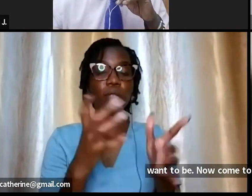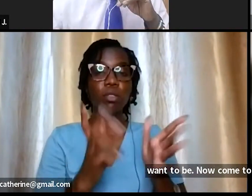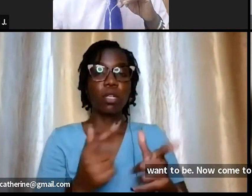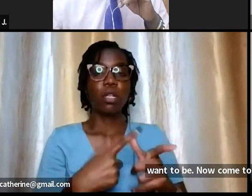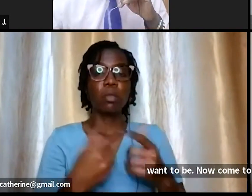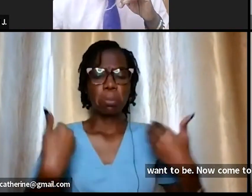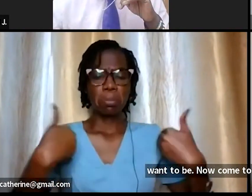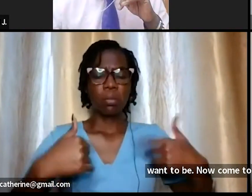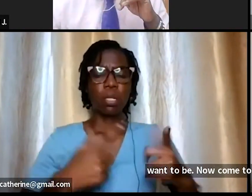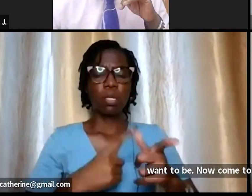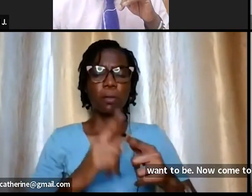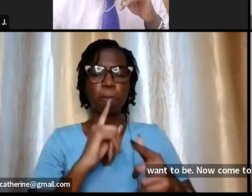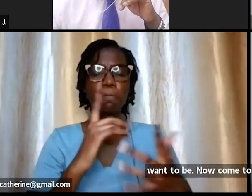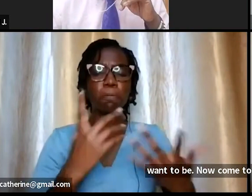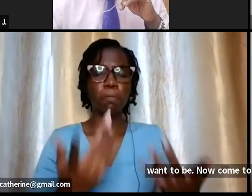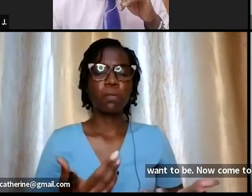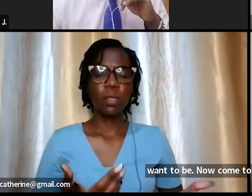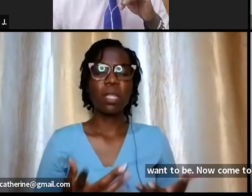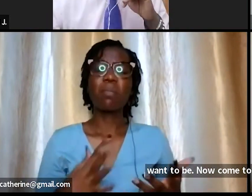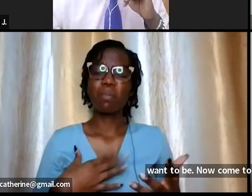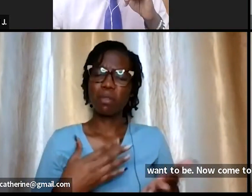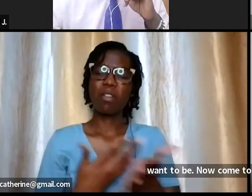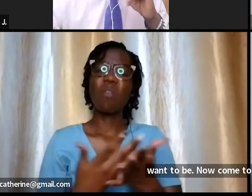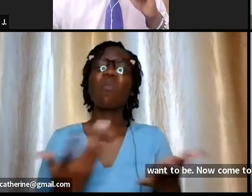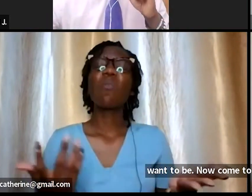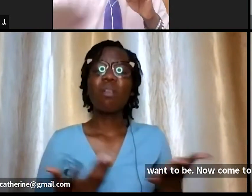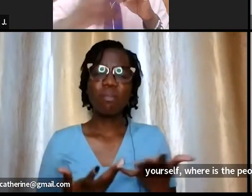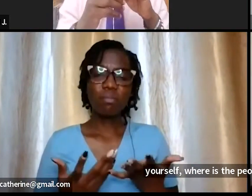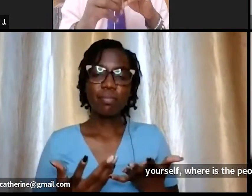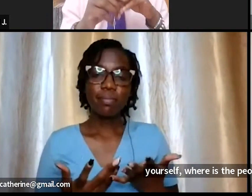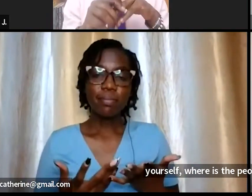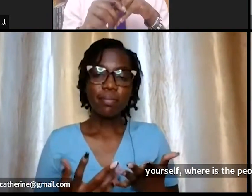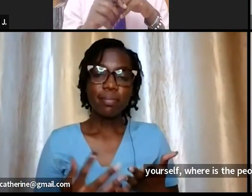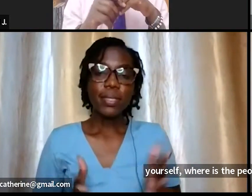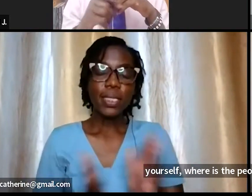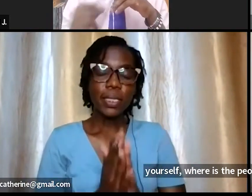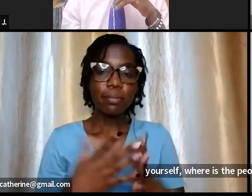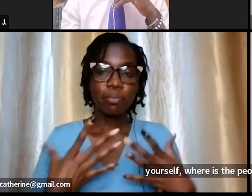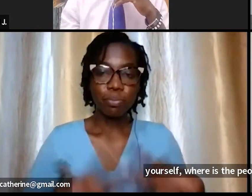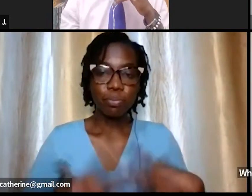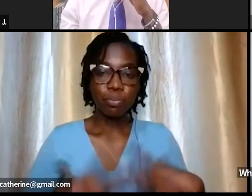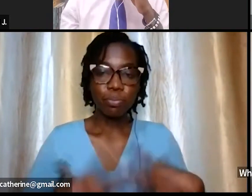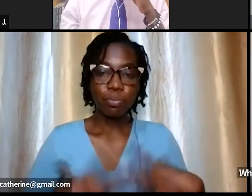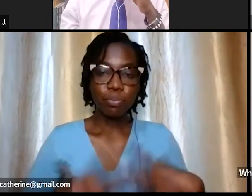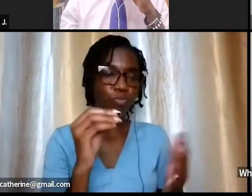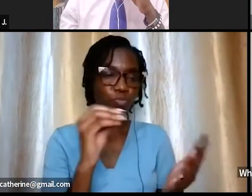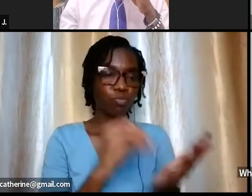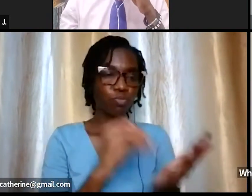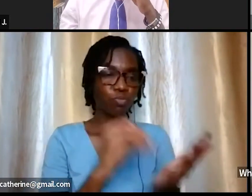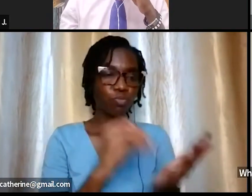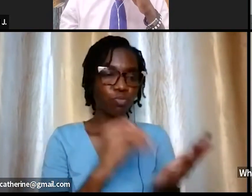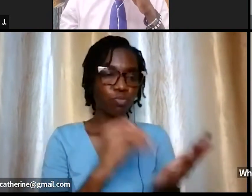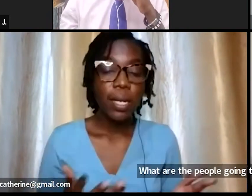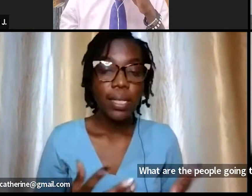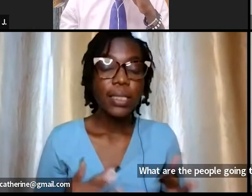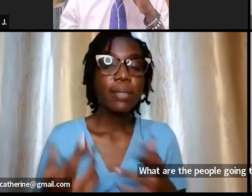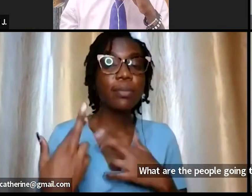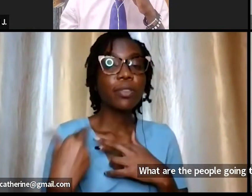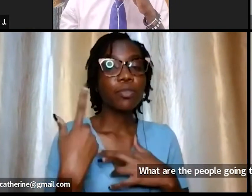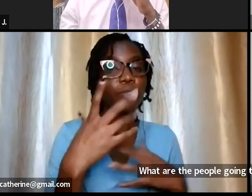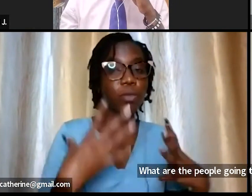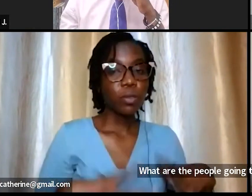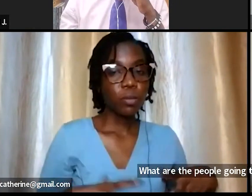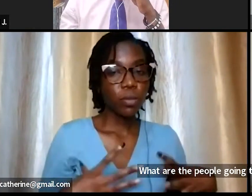people equation on this one? Where are the people going to clip in? Yeah, what is the role of people in these